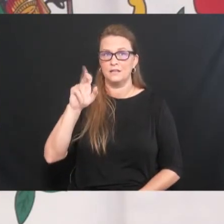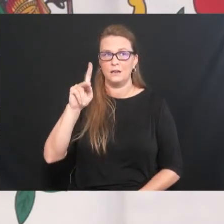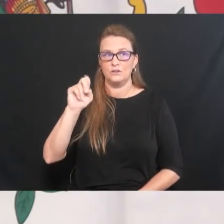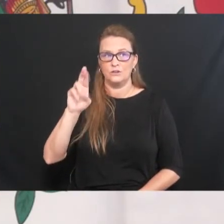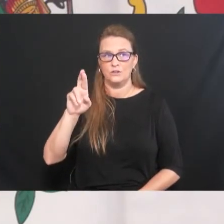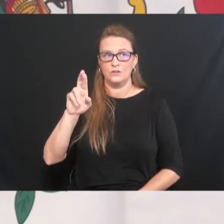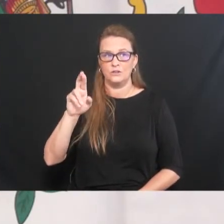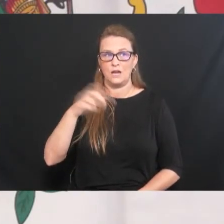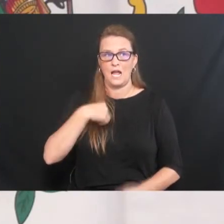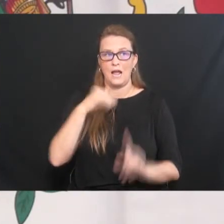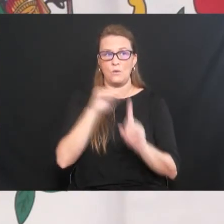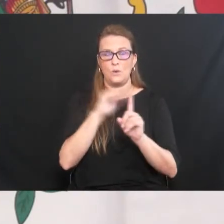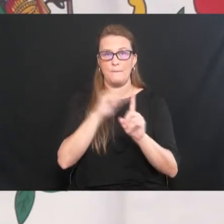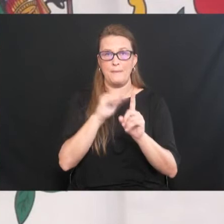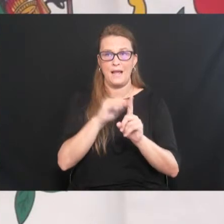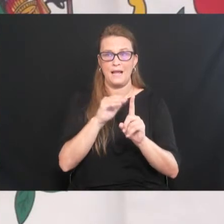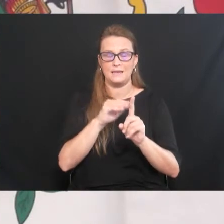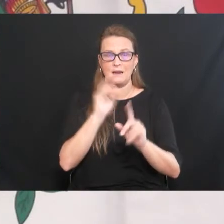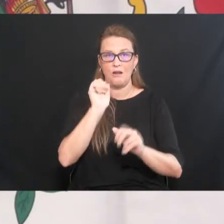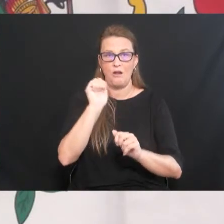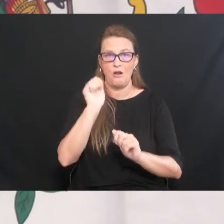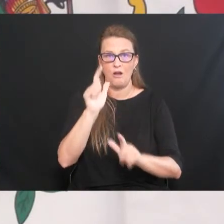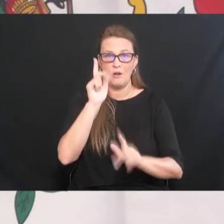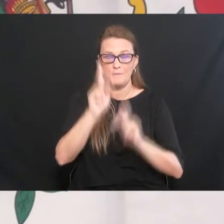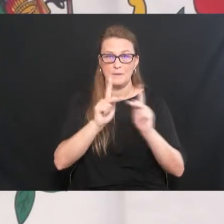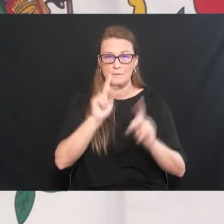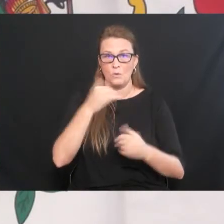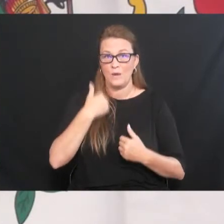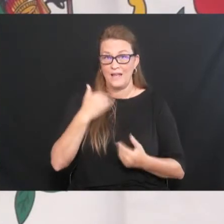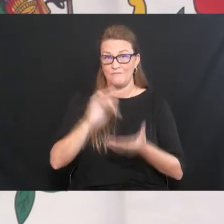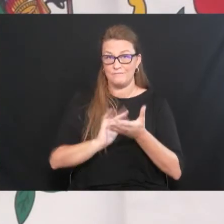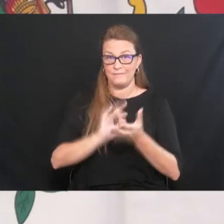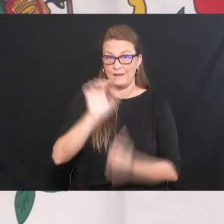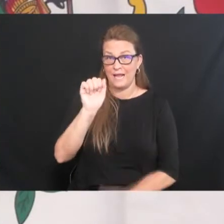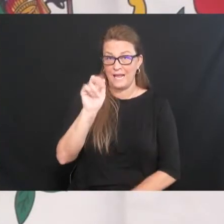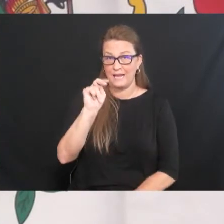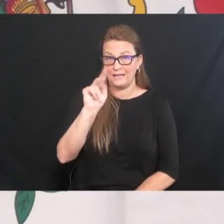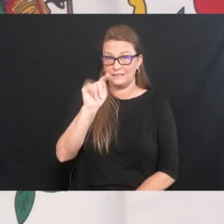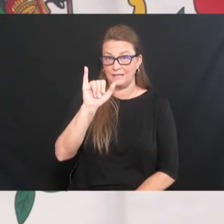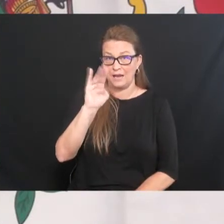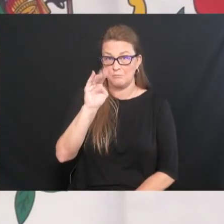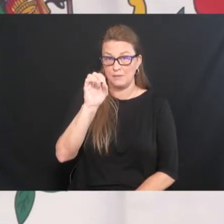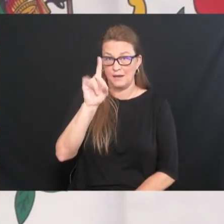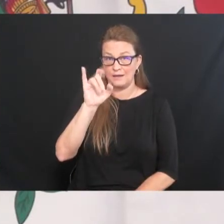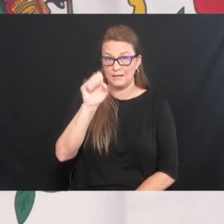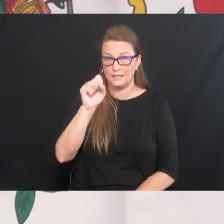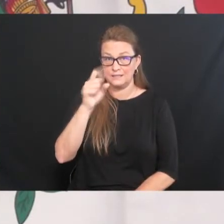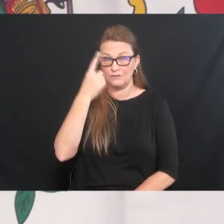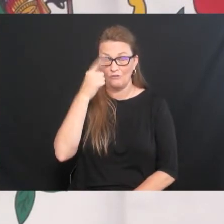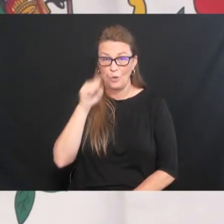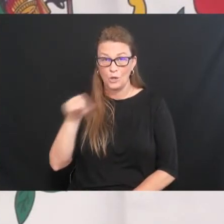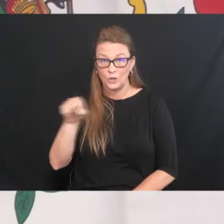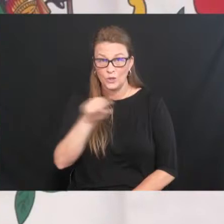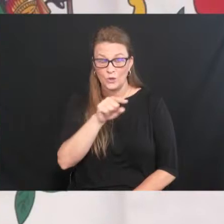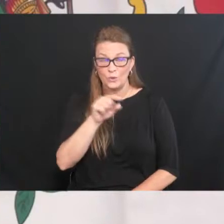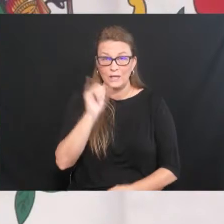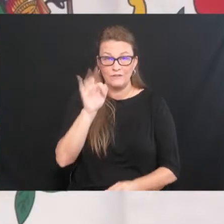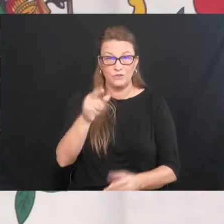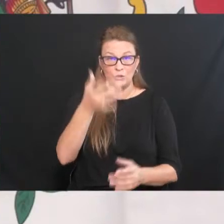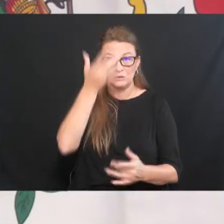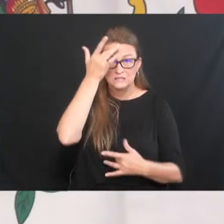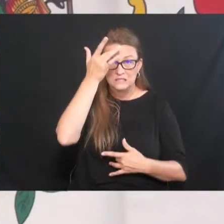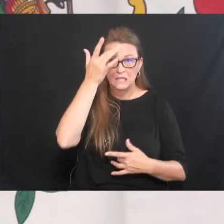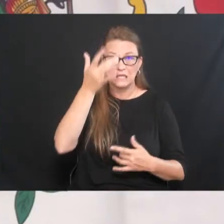I remind everybody again about the antibodies and everything, especially if you're 65 and older and everything, and you get sick or you